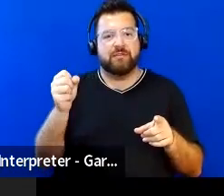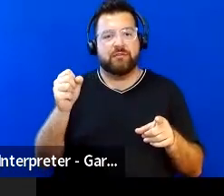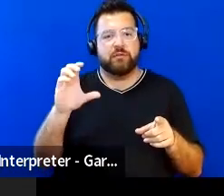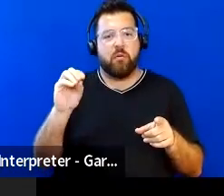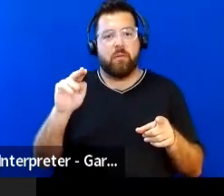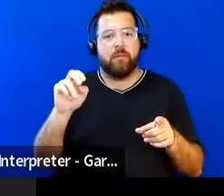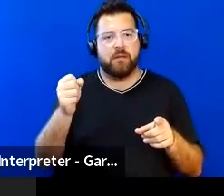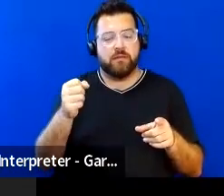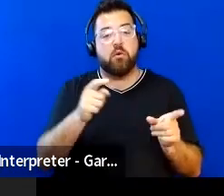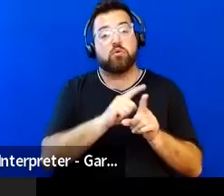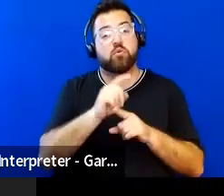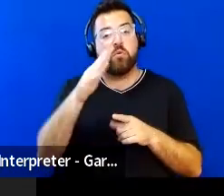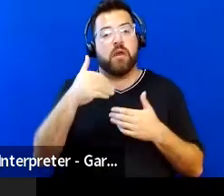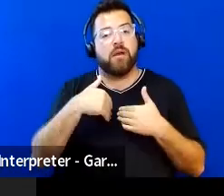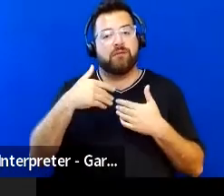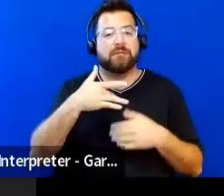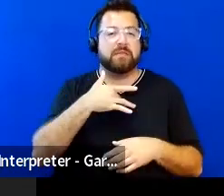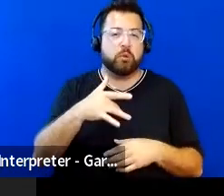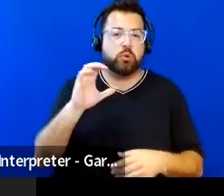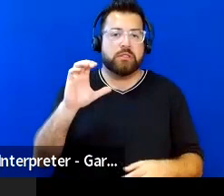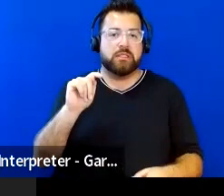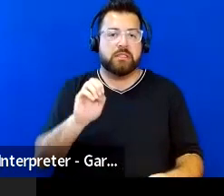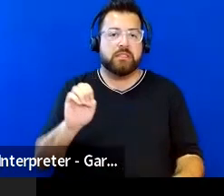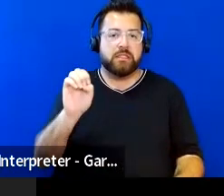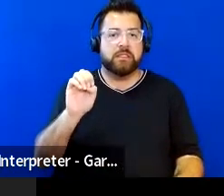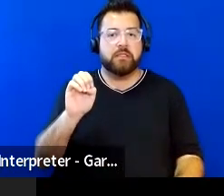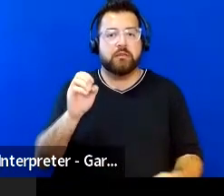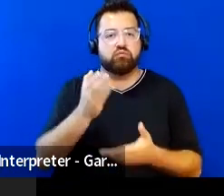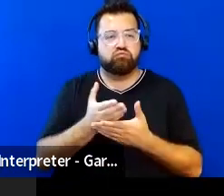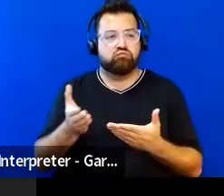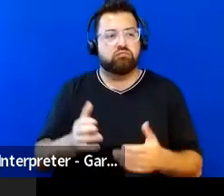your typical CTE materials.